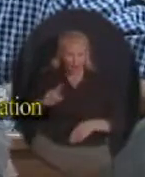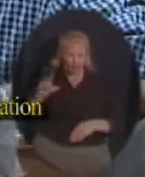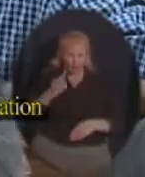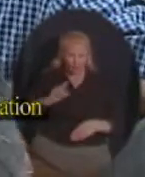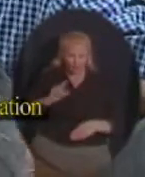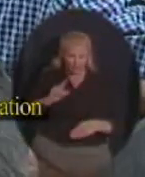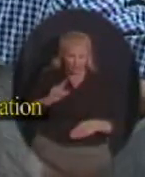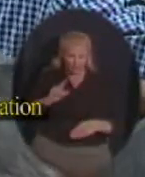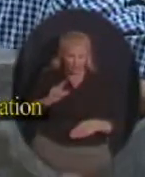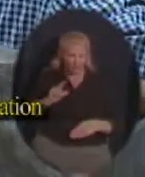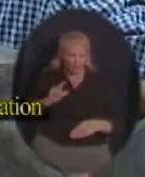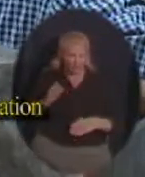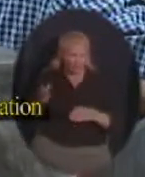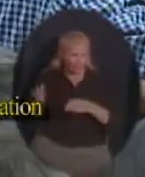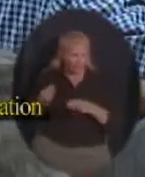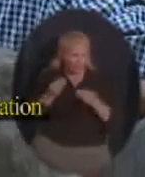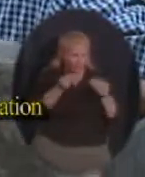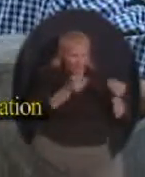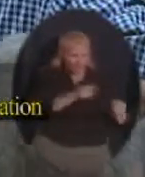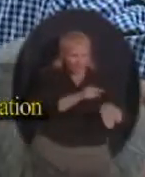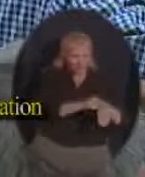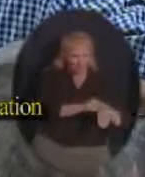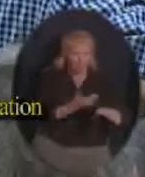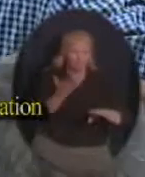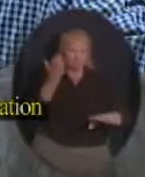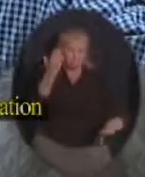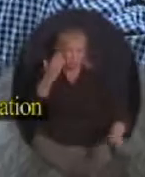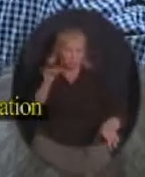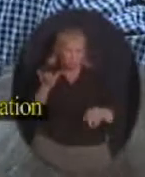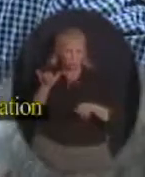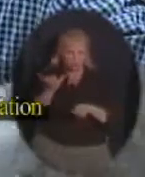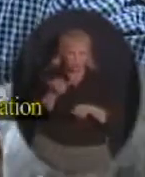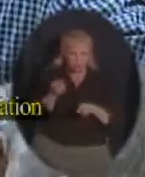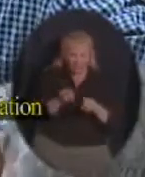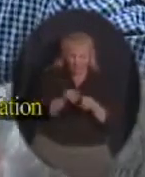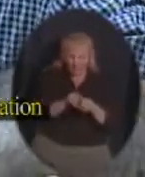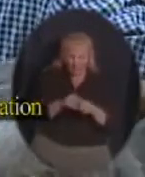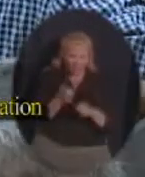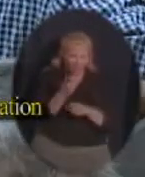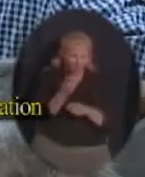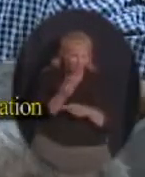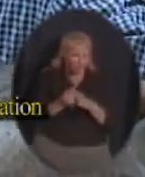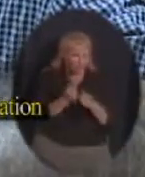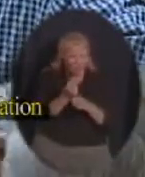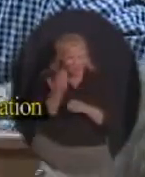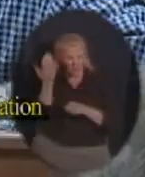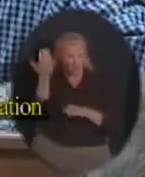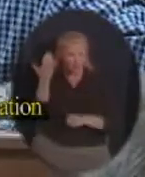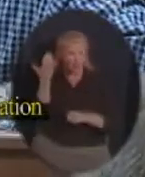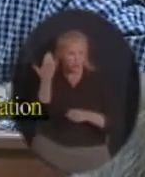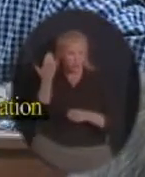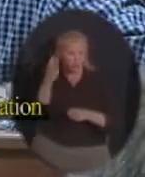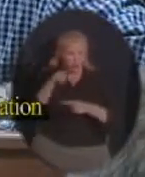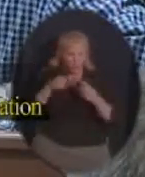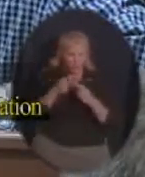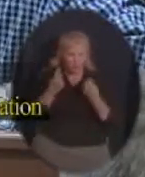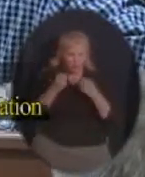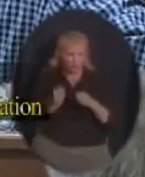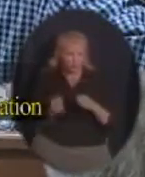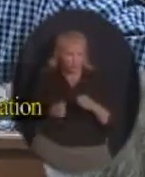back to what it was a couple of years ago as we made a change to try to increase a little bit of plan time